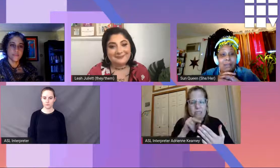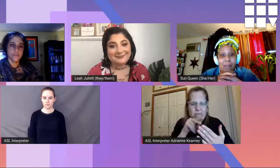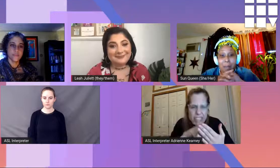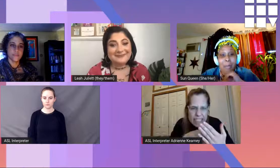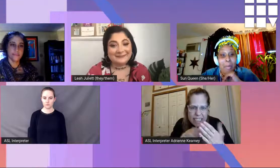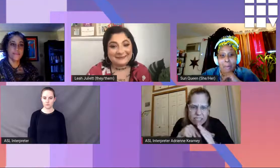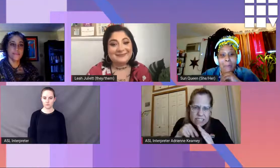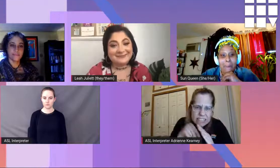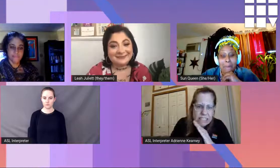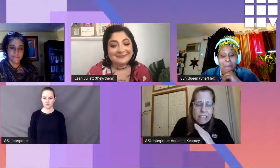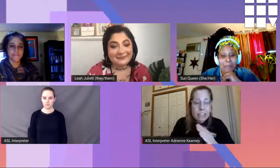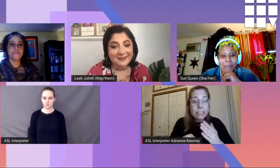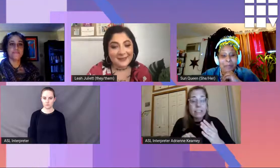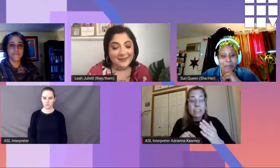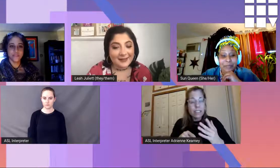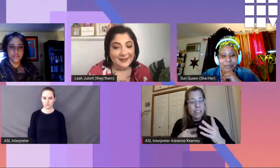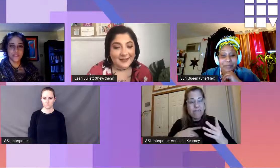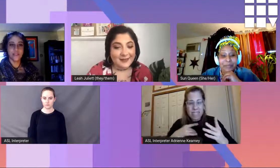lot.